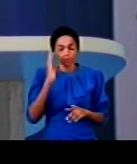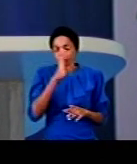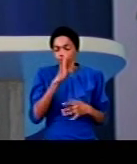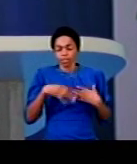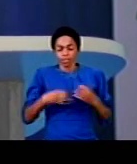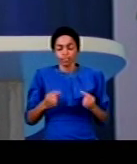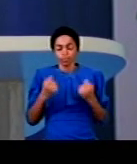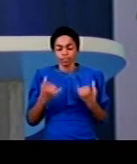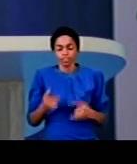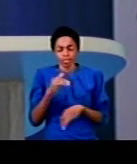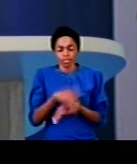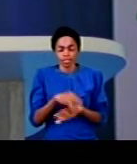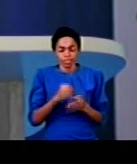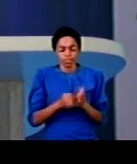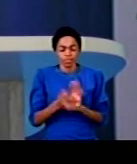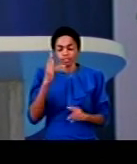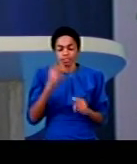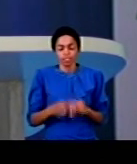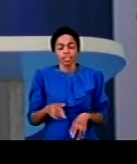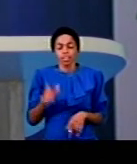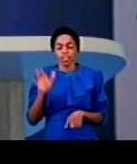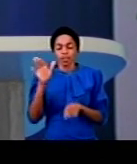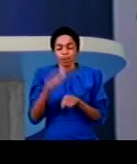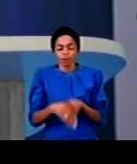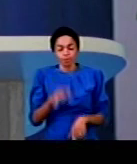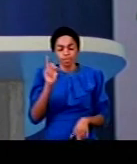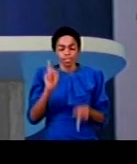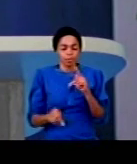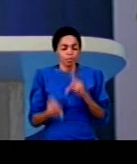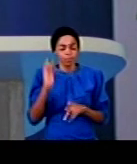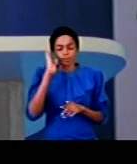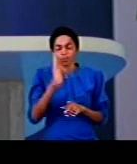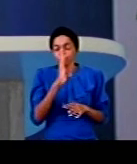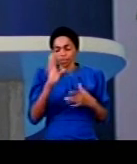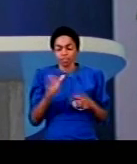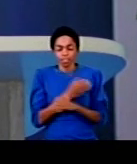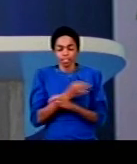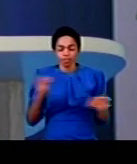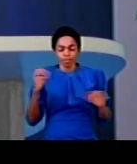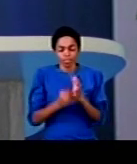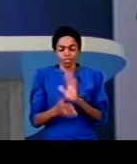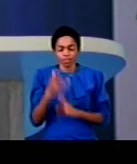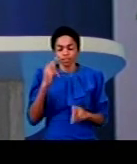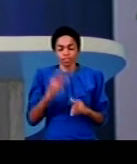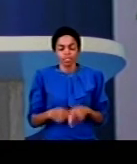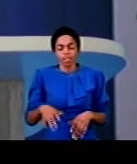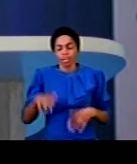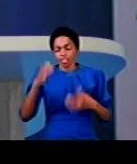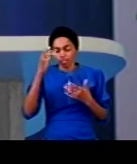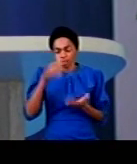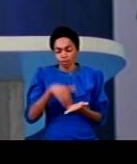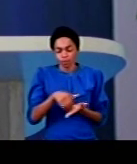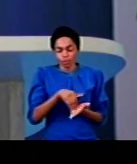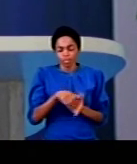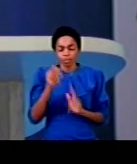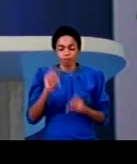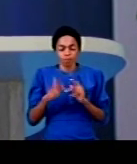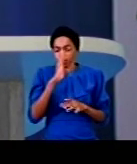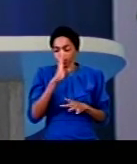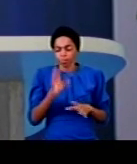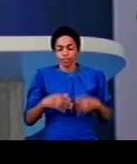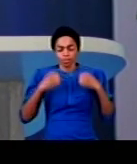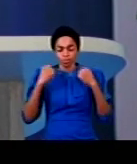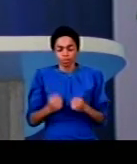be strengthened tonight. The backslidden shall be restored tonight. We pray that as